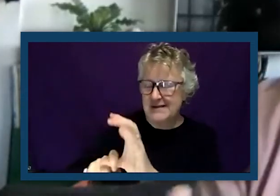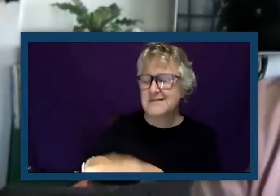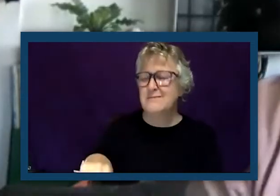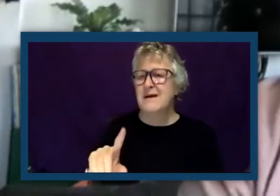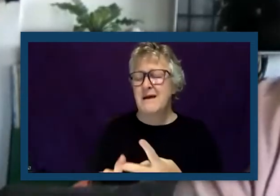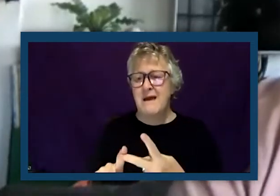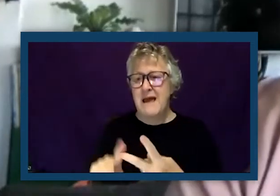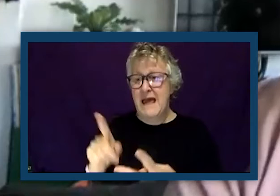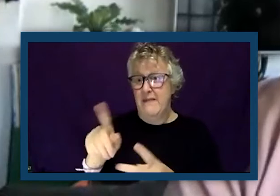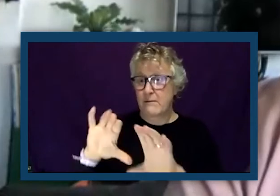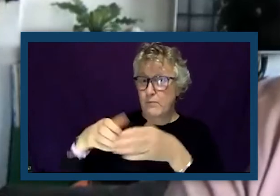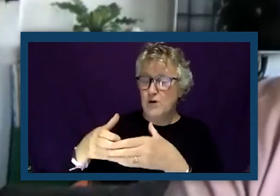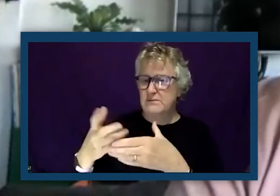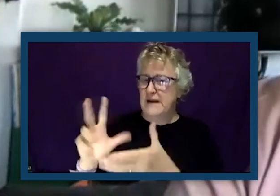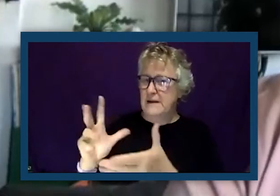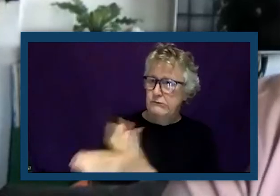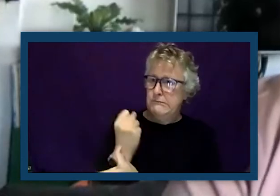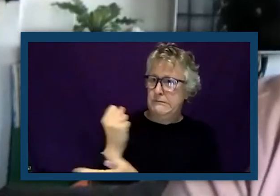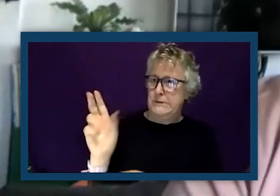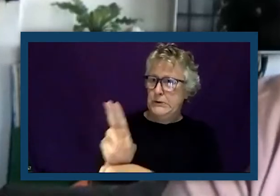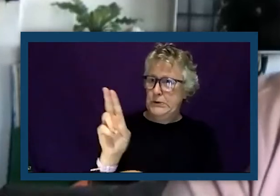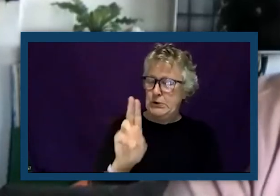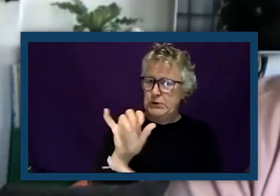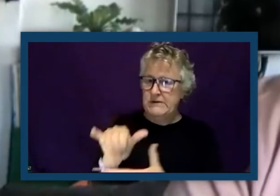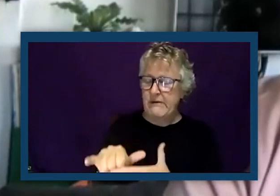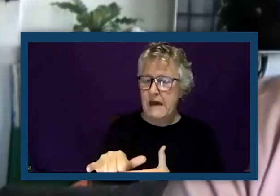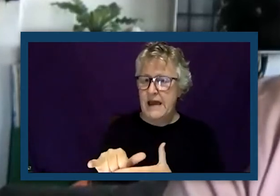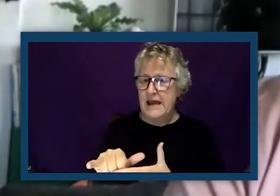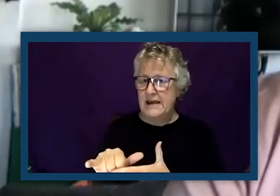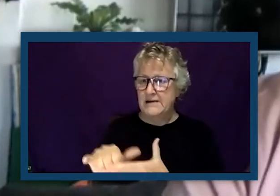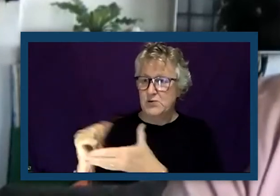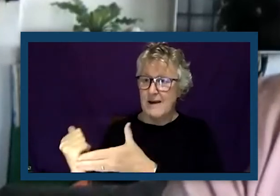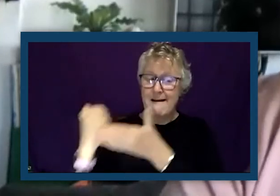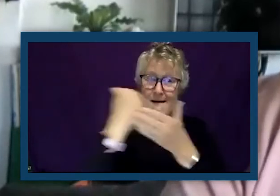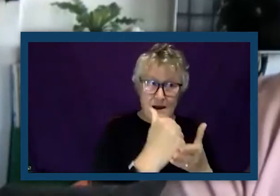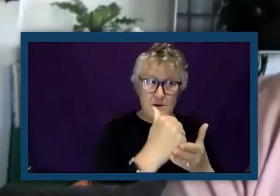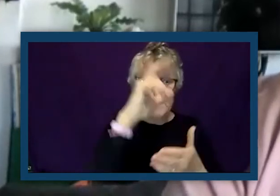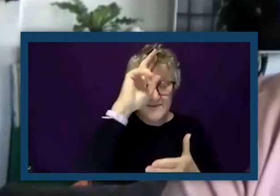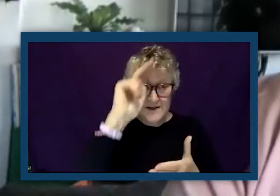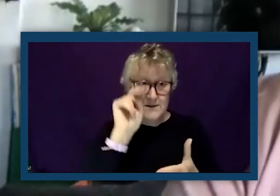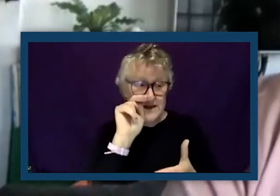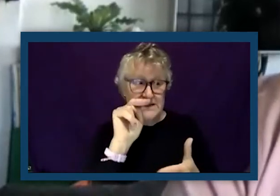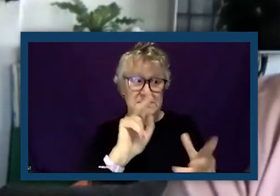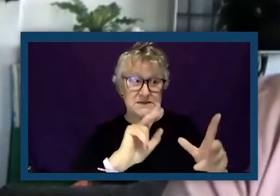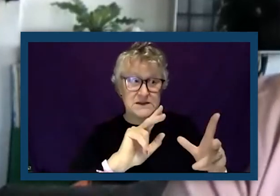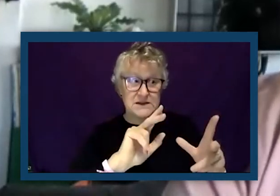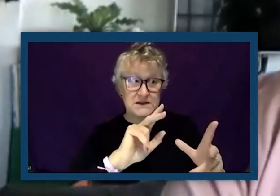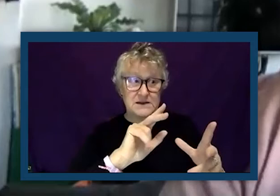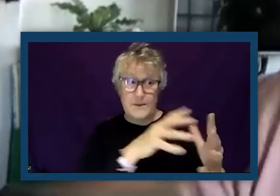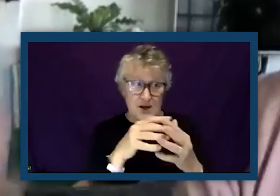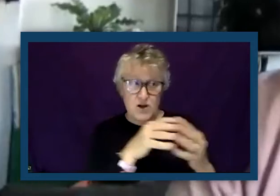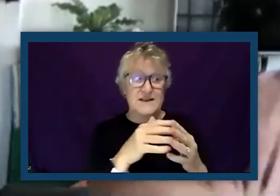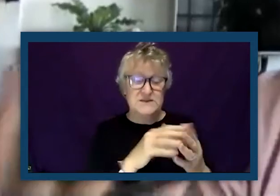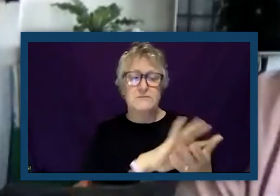able to use that to get Republican Vietnamese Americans elected. I think that sort of